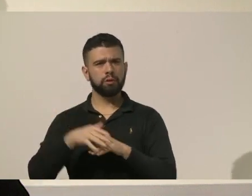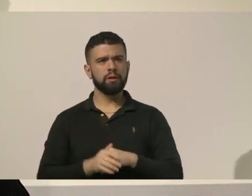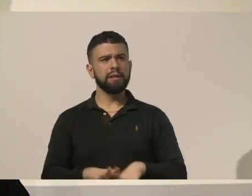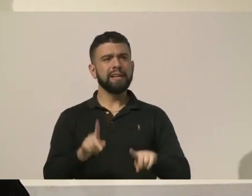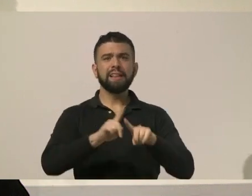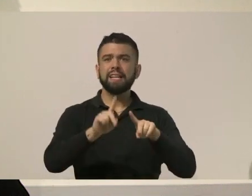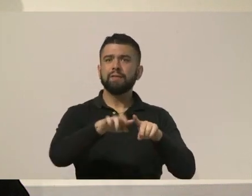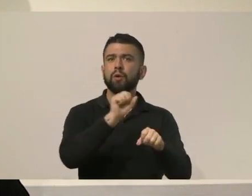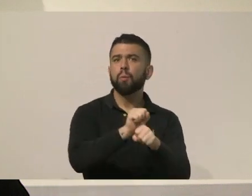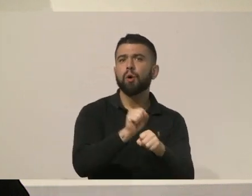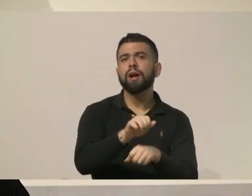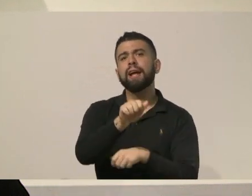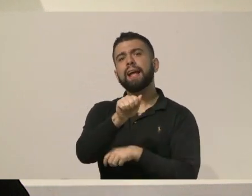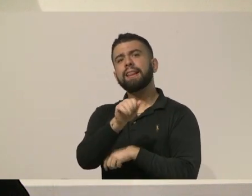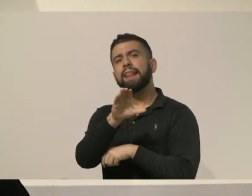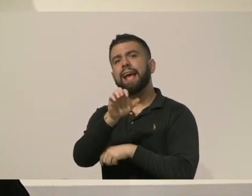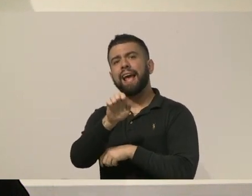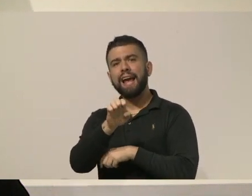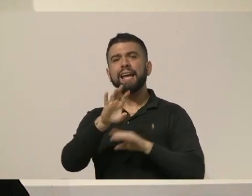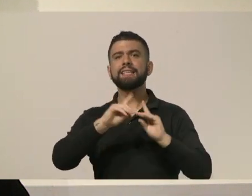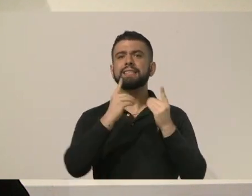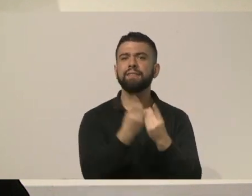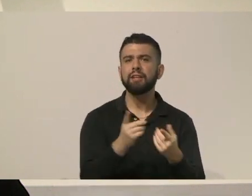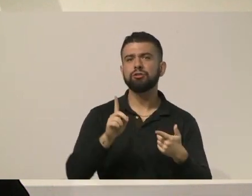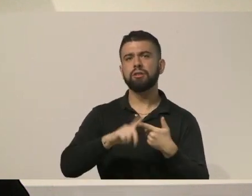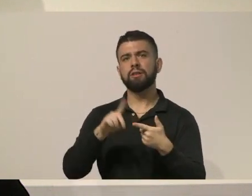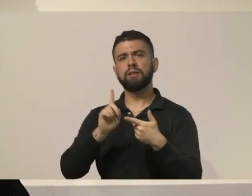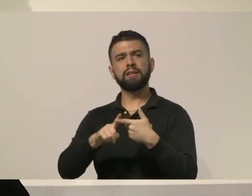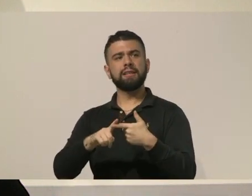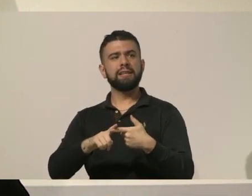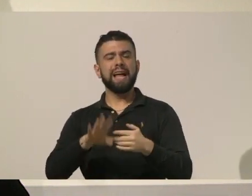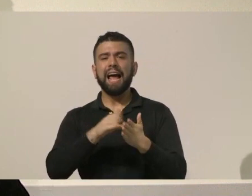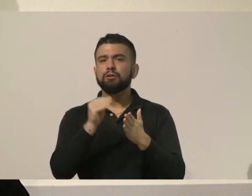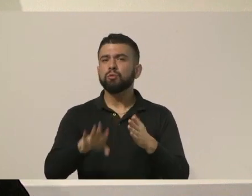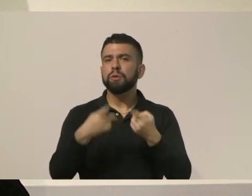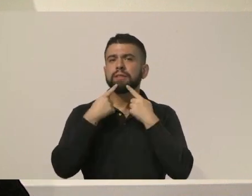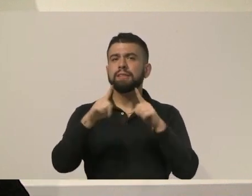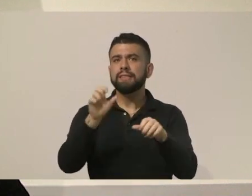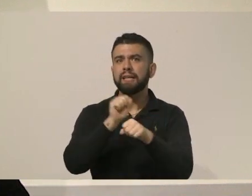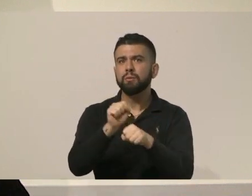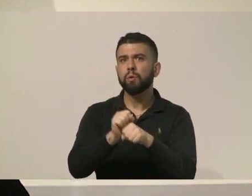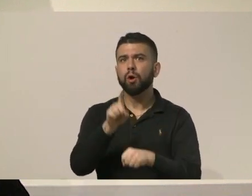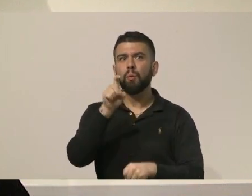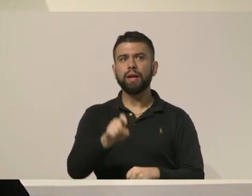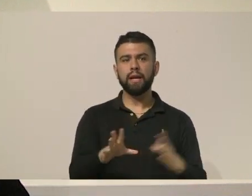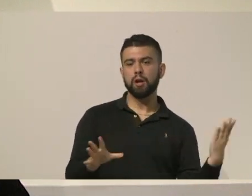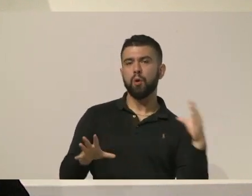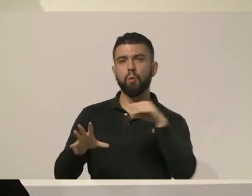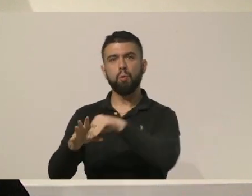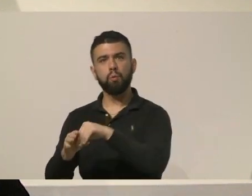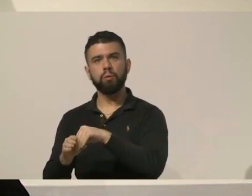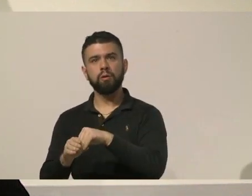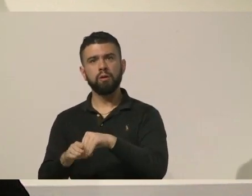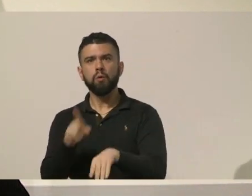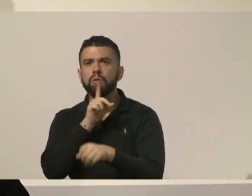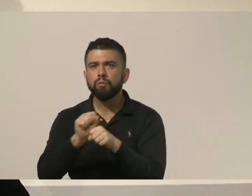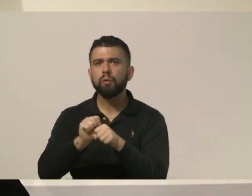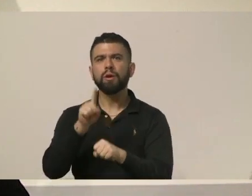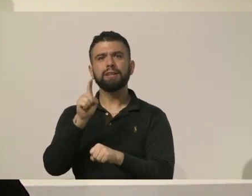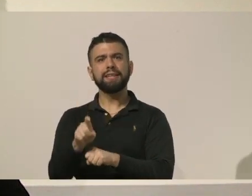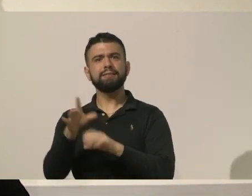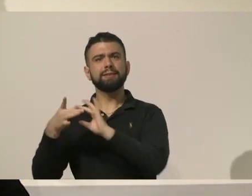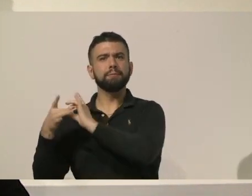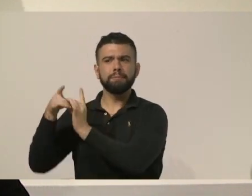in the ACE division, one that's encompassing of retention and student success work, so that really we can have a plan that interweaves a lot of the work that we're